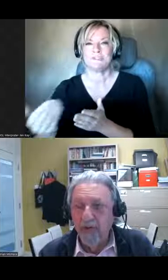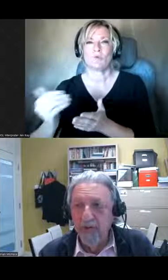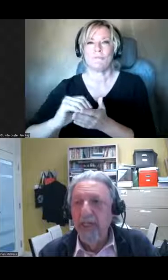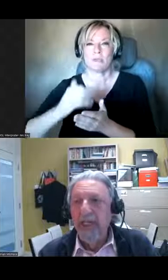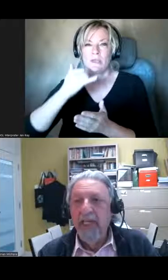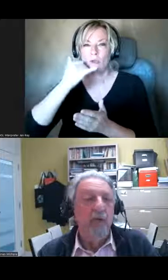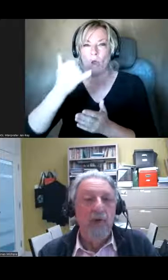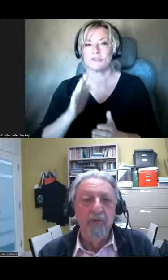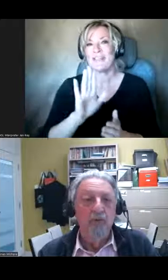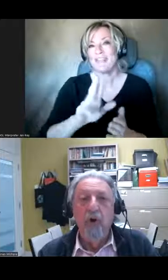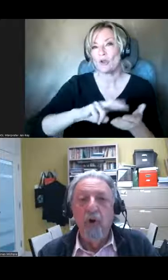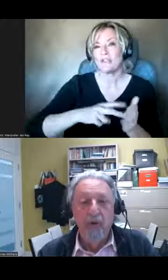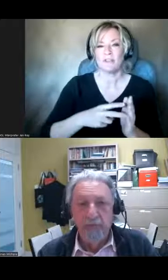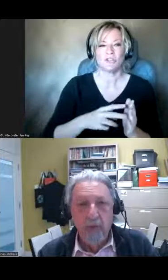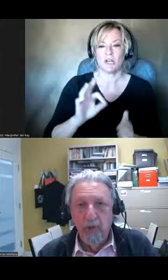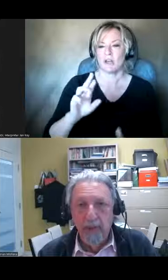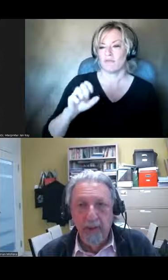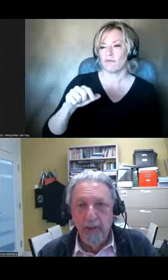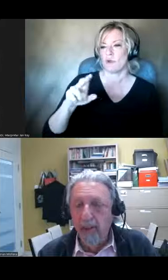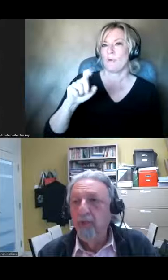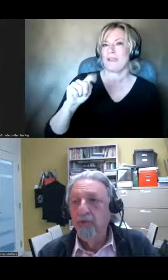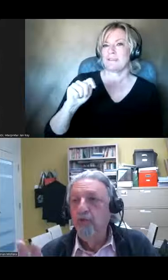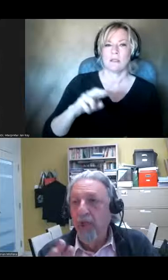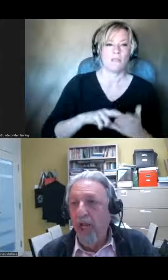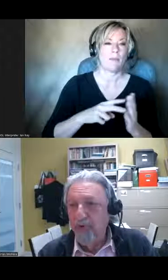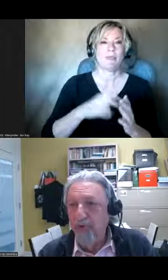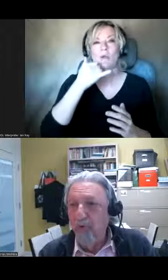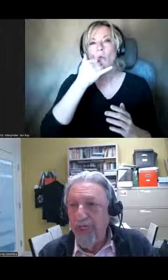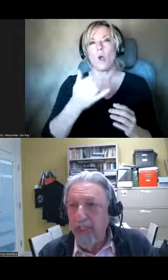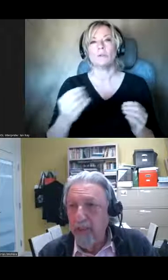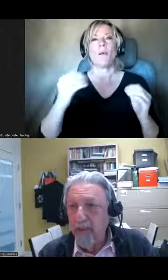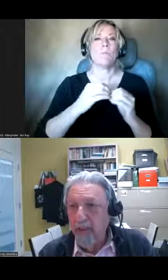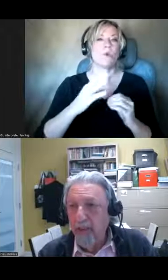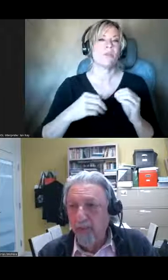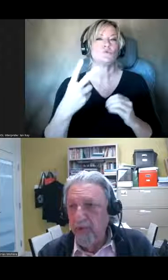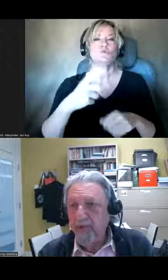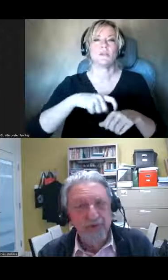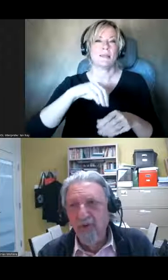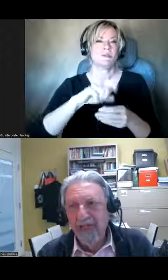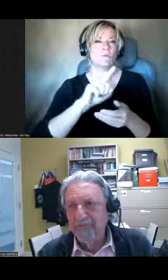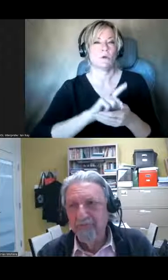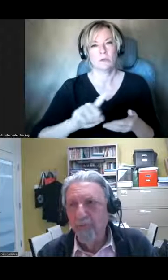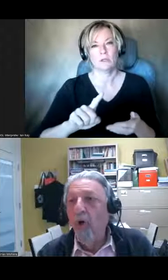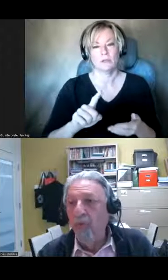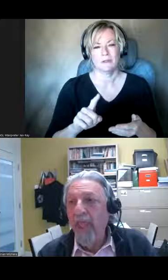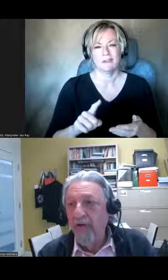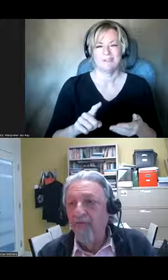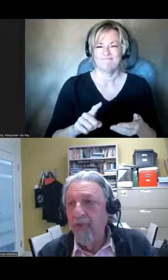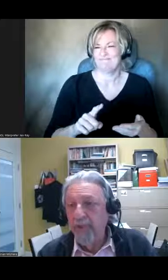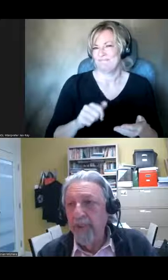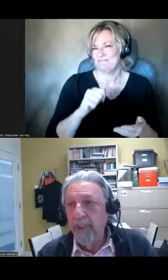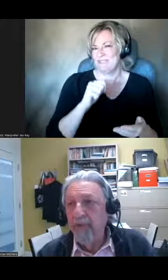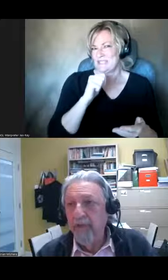frequent callers anyone who called more than 2 times in a week, which is not all